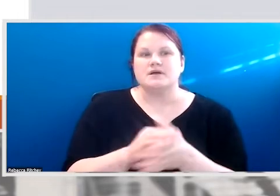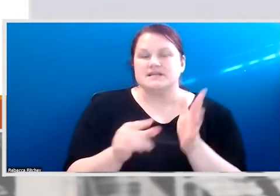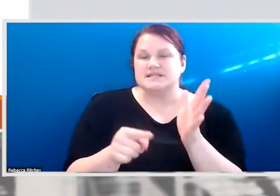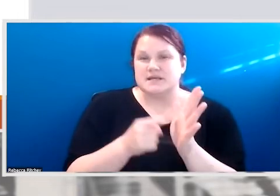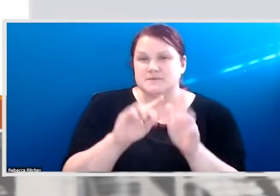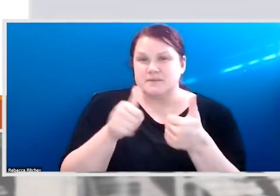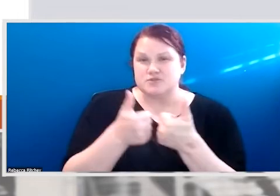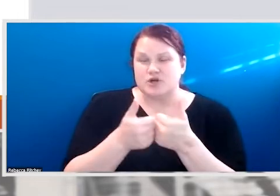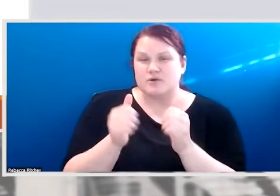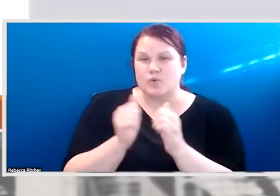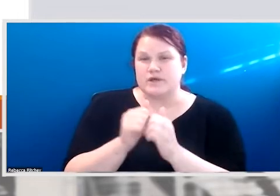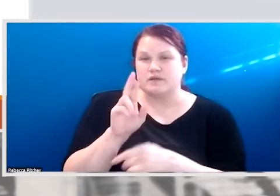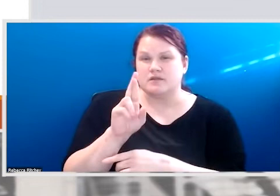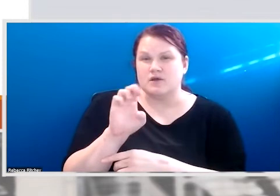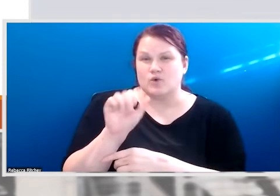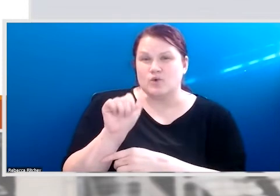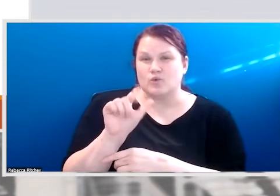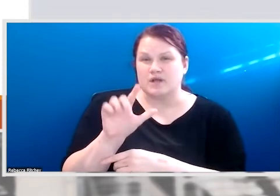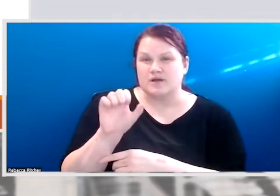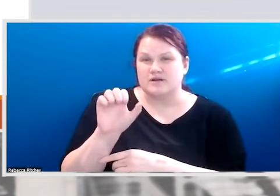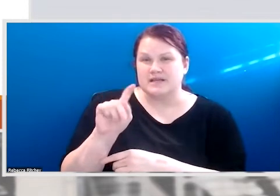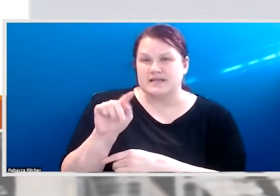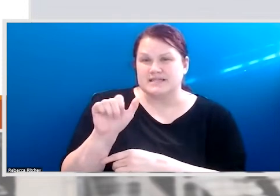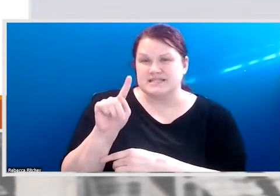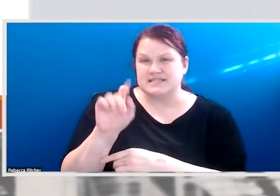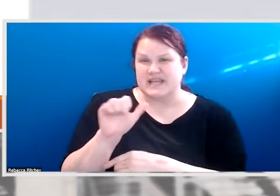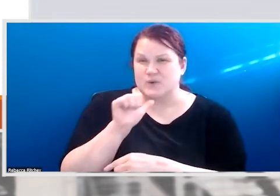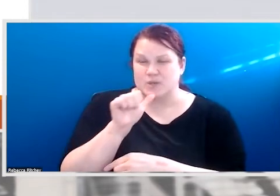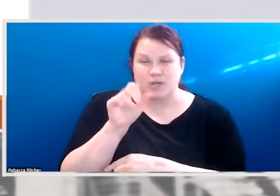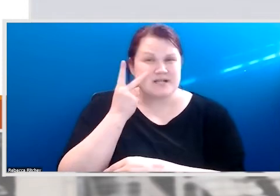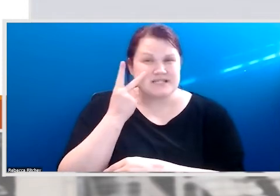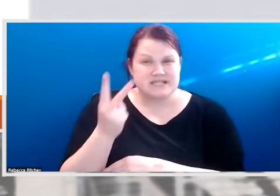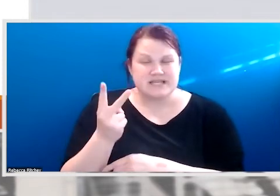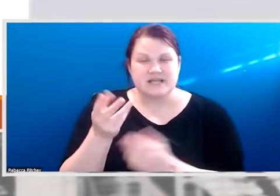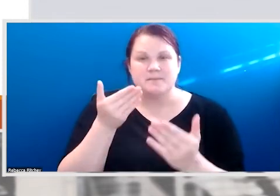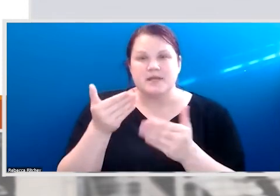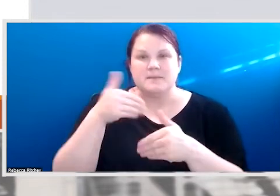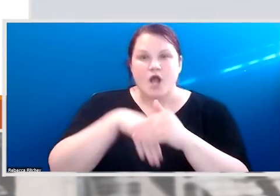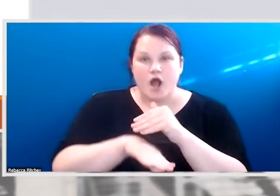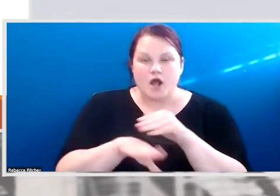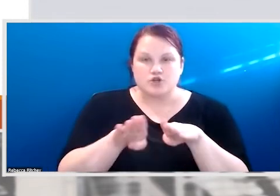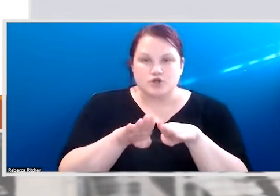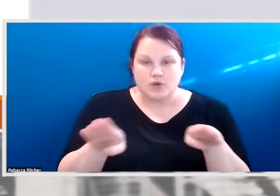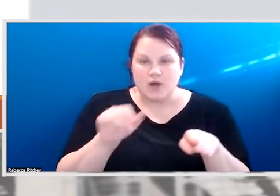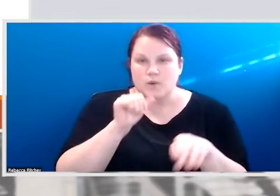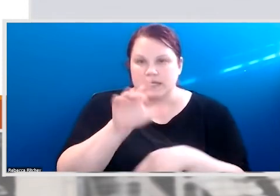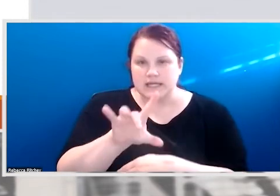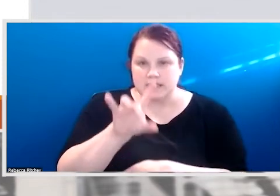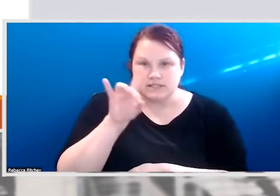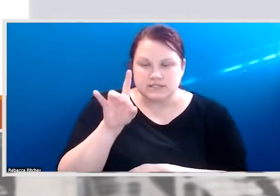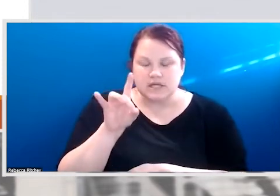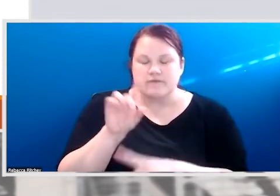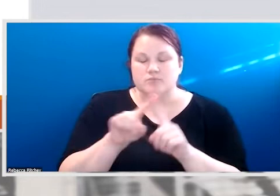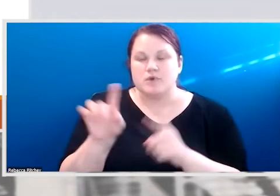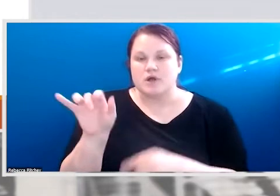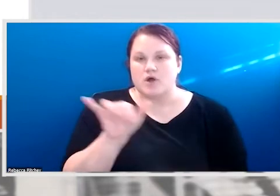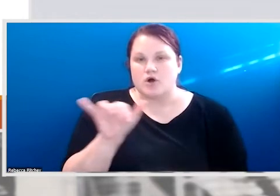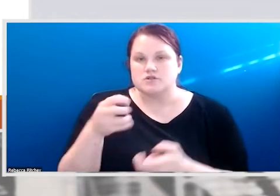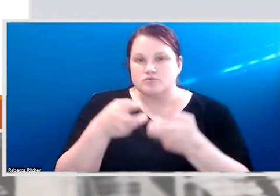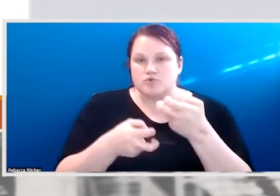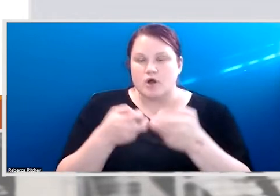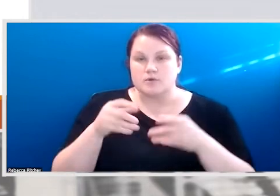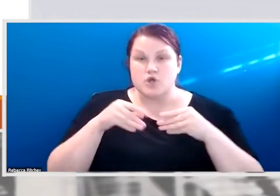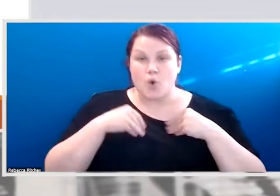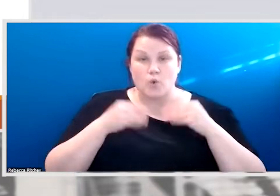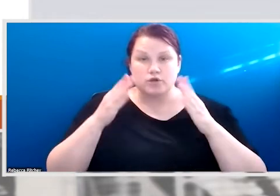with our real estate that are kind of unforeseen. Those could be things under the ground that we just didn't discover, but it could also be, issues of ownership